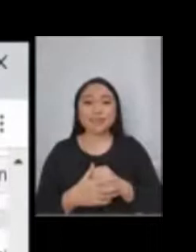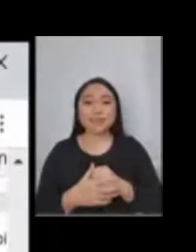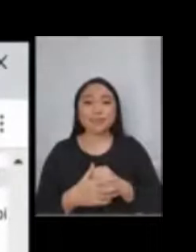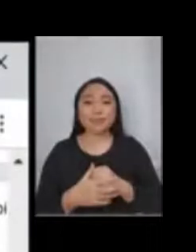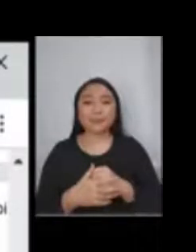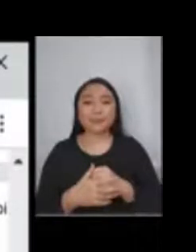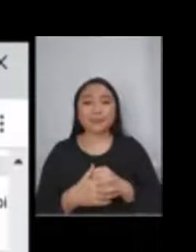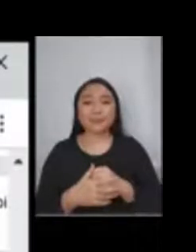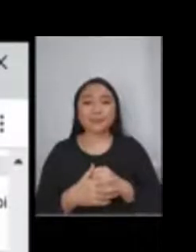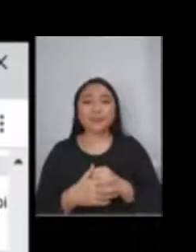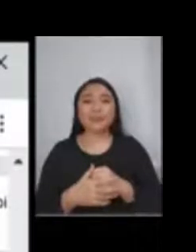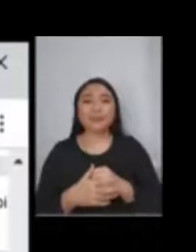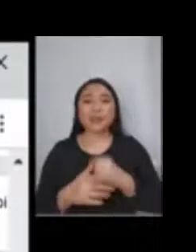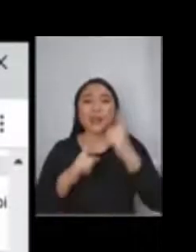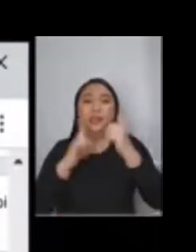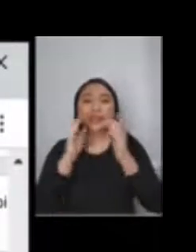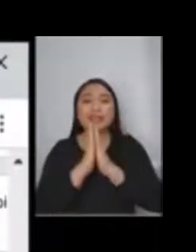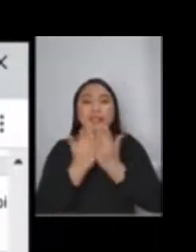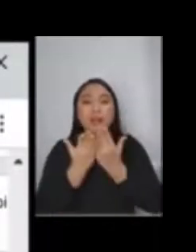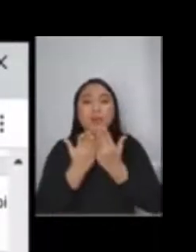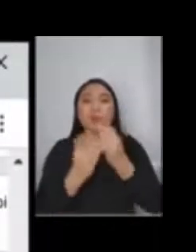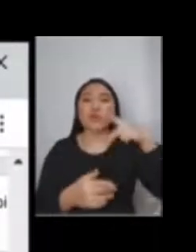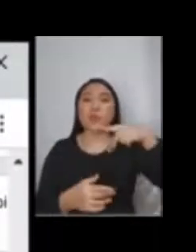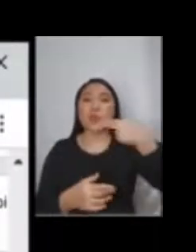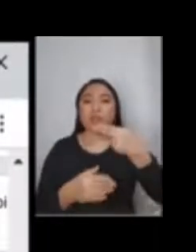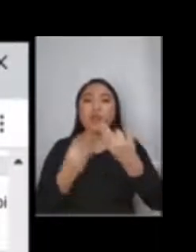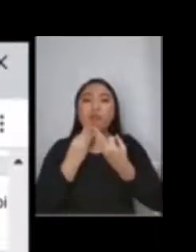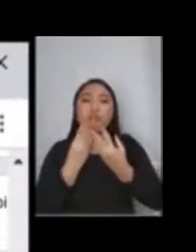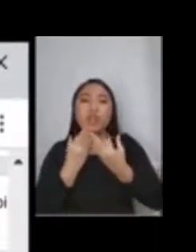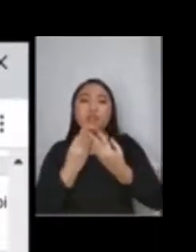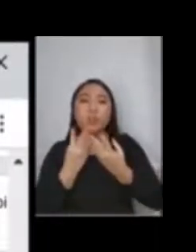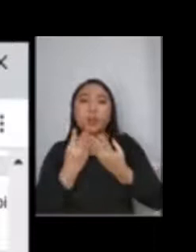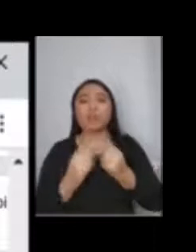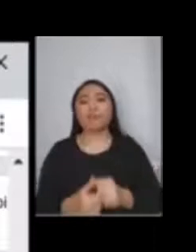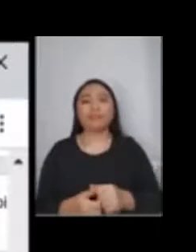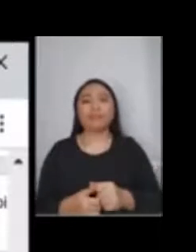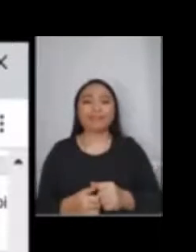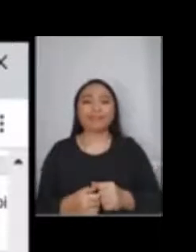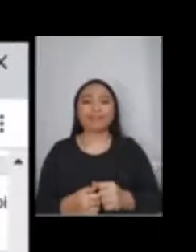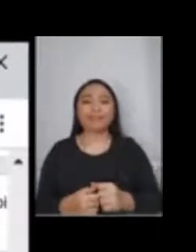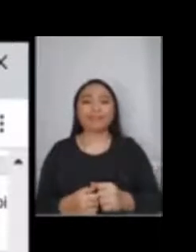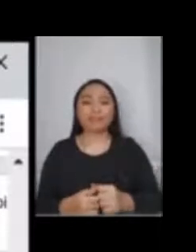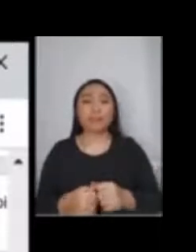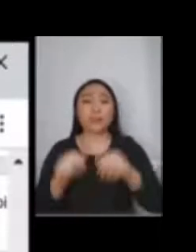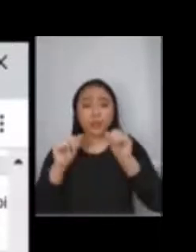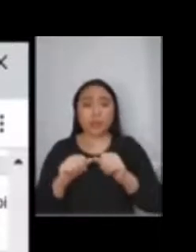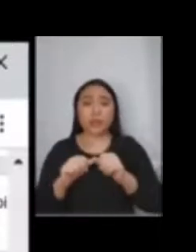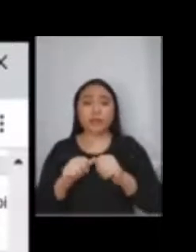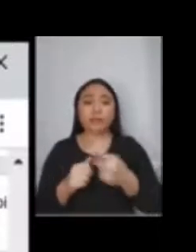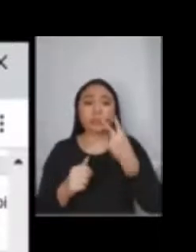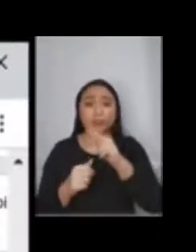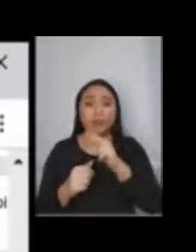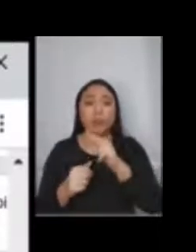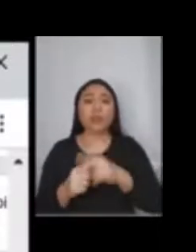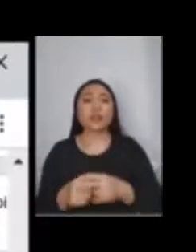Starbucks. And pwede nyo po kaming i-message dyan para sa inyong mga suggestions, katanungan,